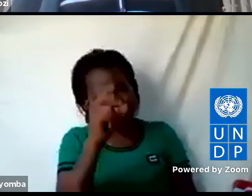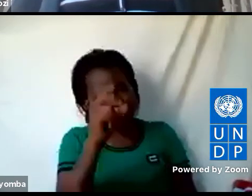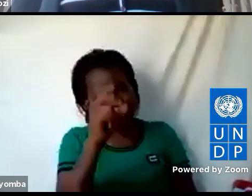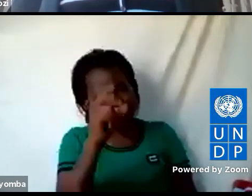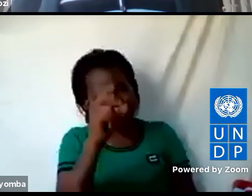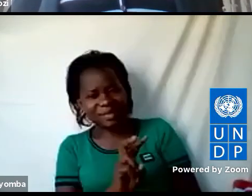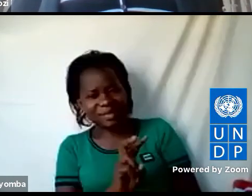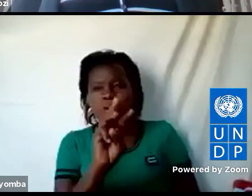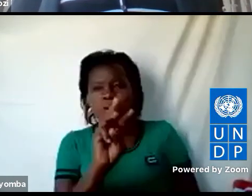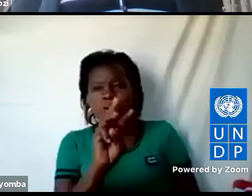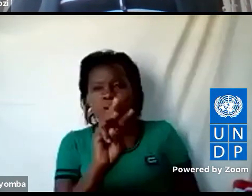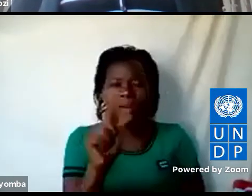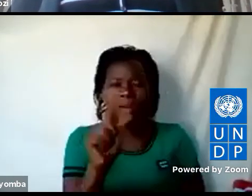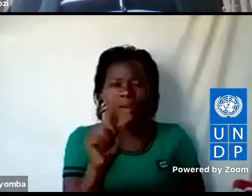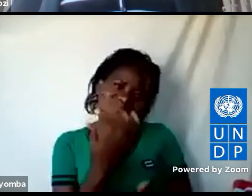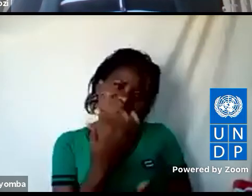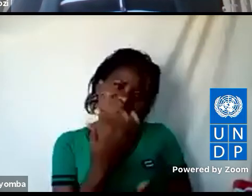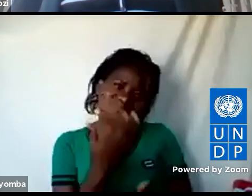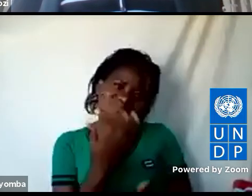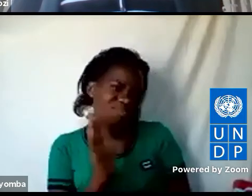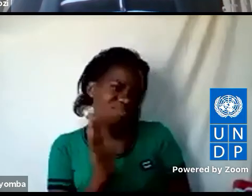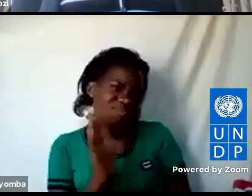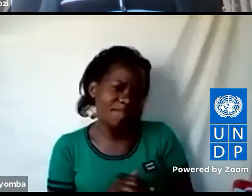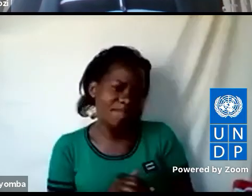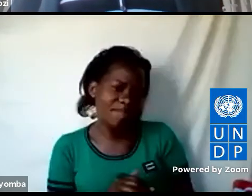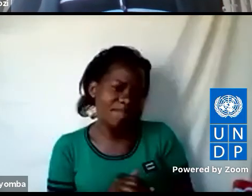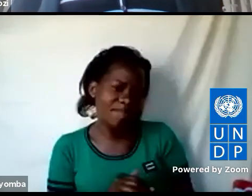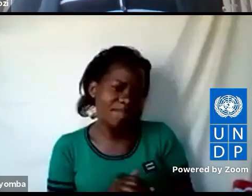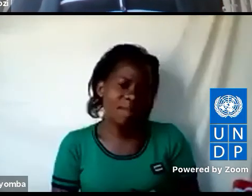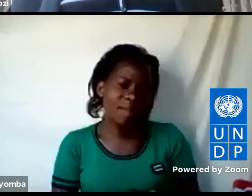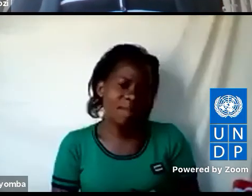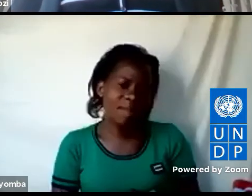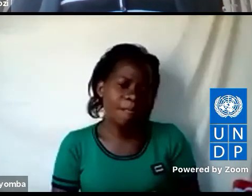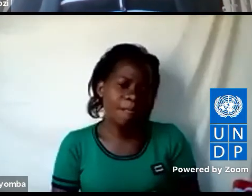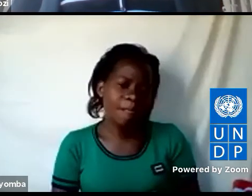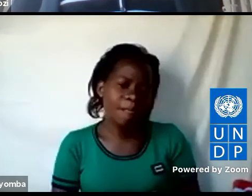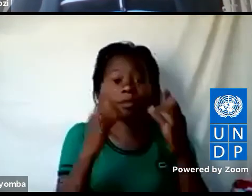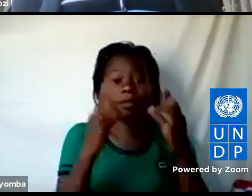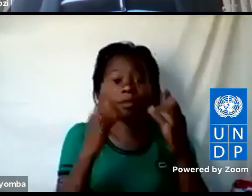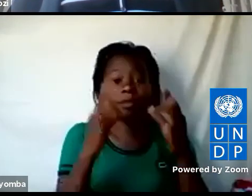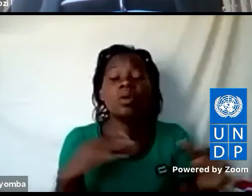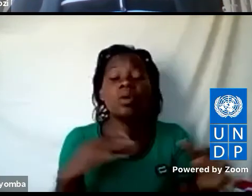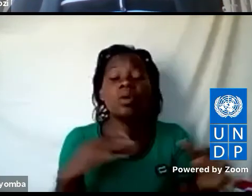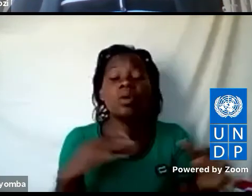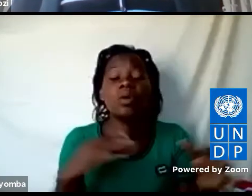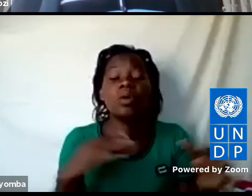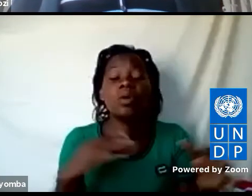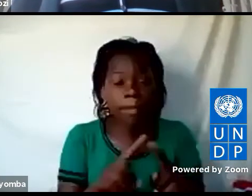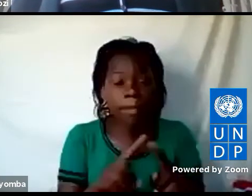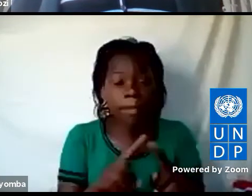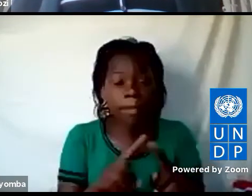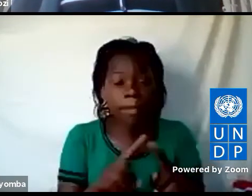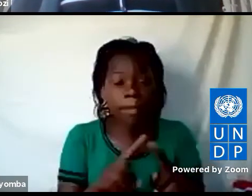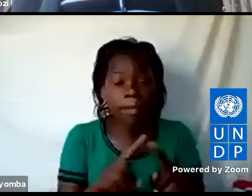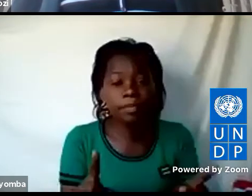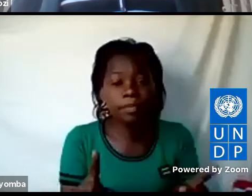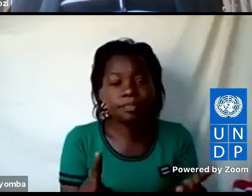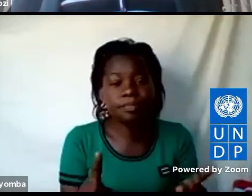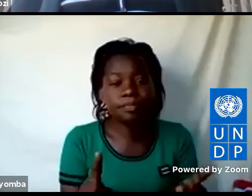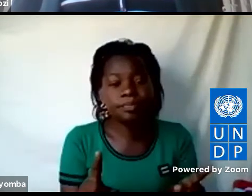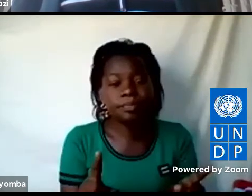cool, not something they would like to get into. And yet this is something that is quite attractive and pays